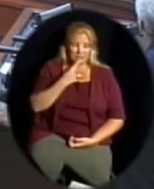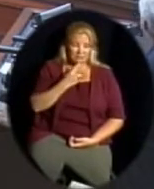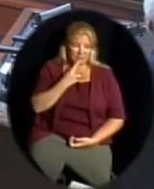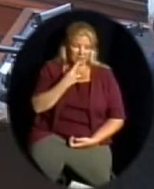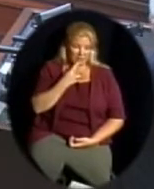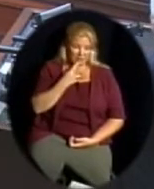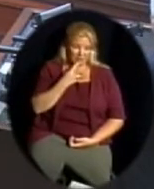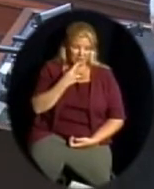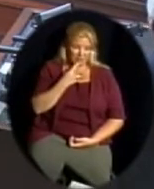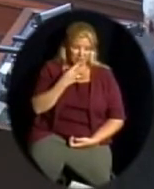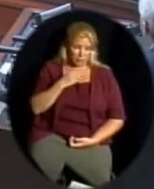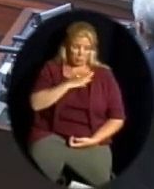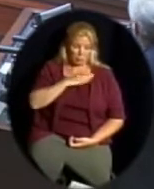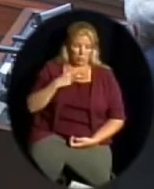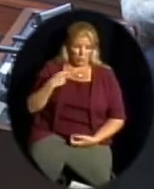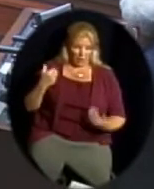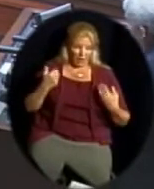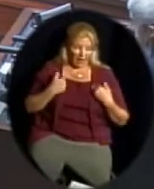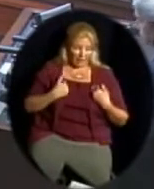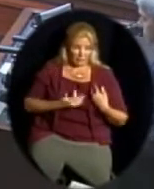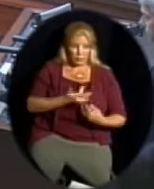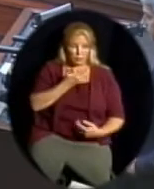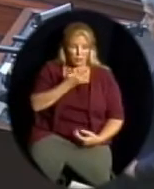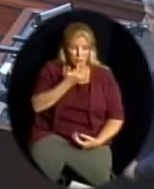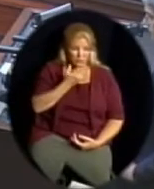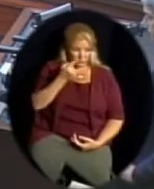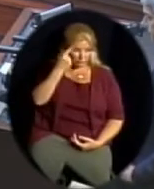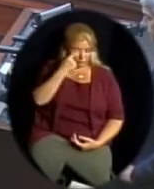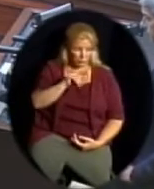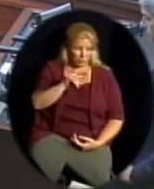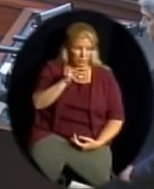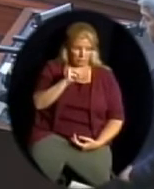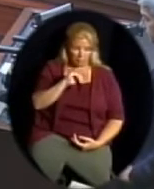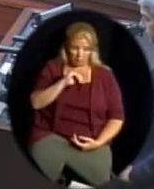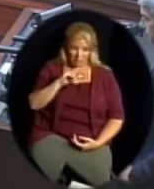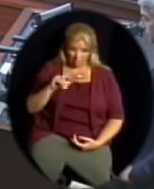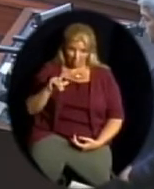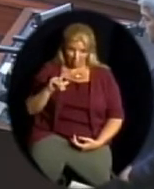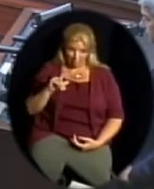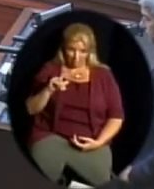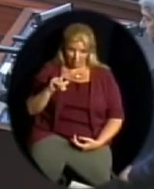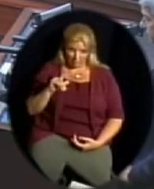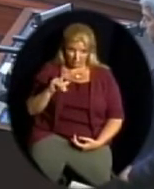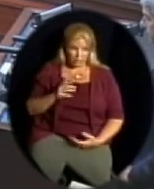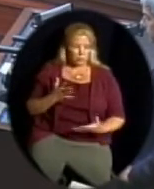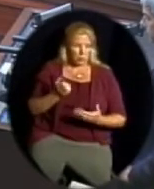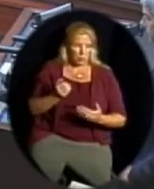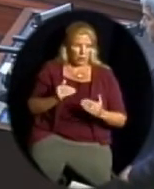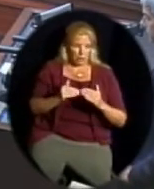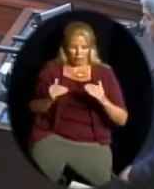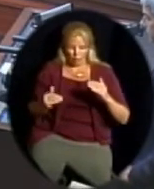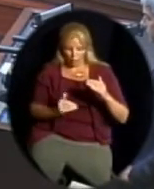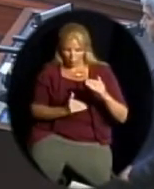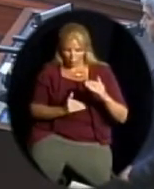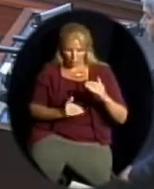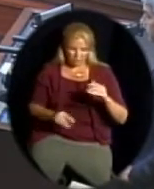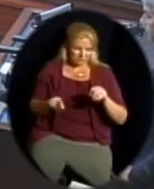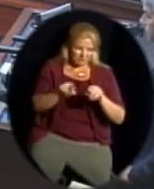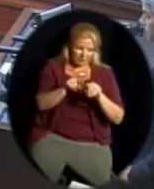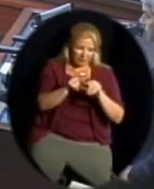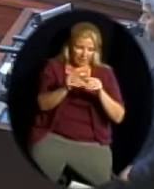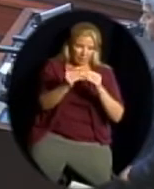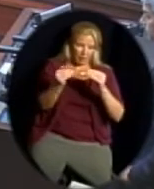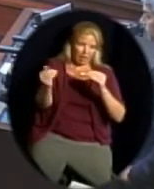overall mill levy? Is there, I think, Jim, you talked about, do we want it lower, do we want it the same, or do we want it higher pending